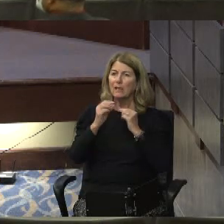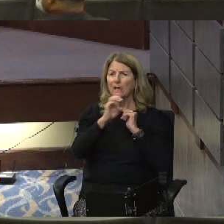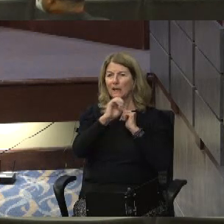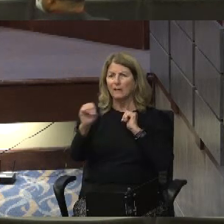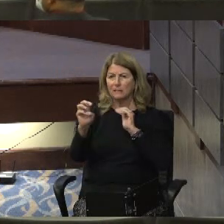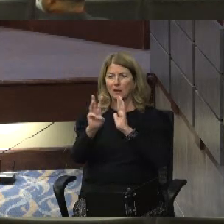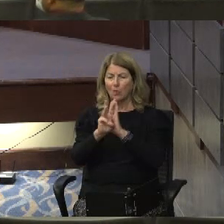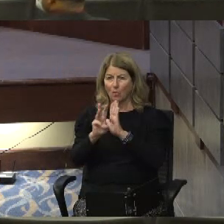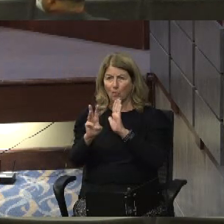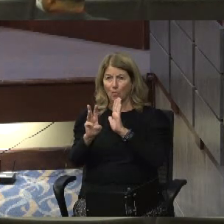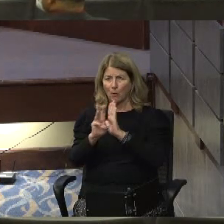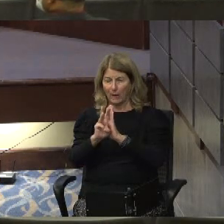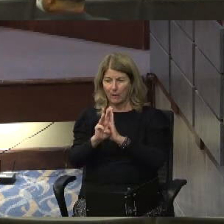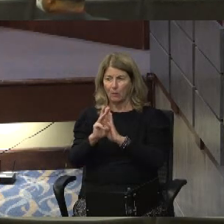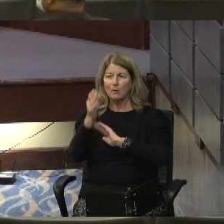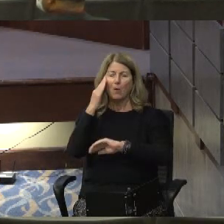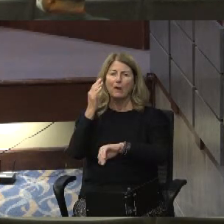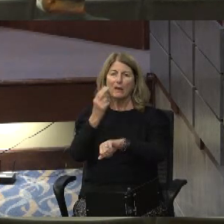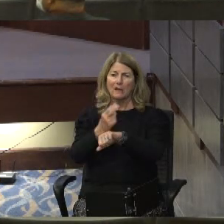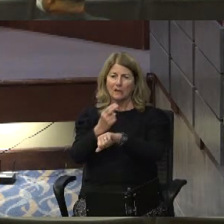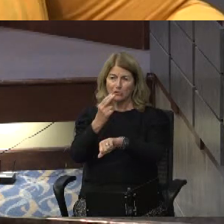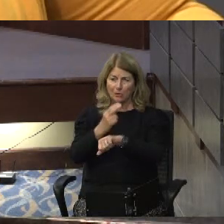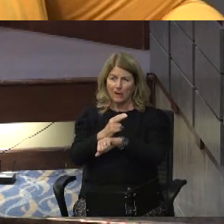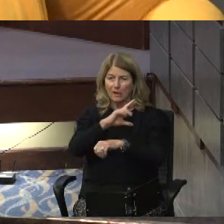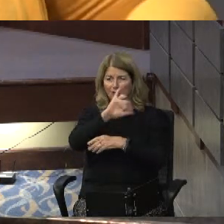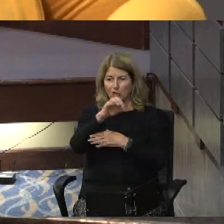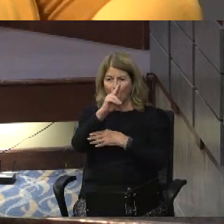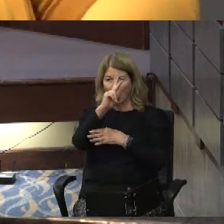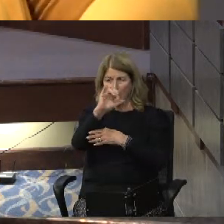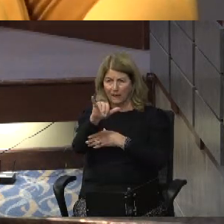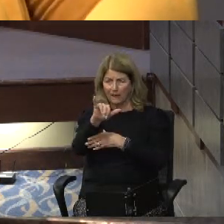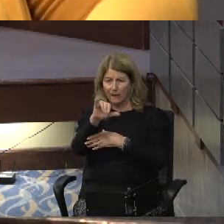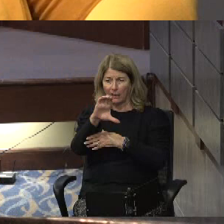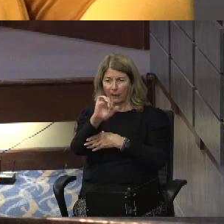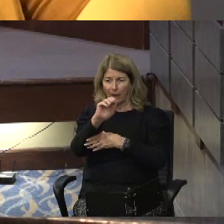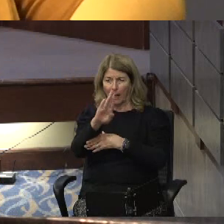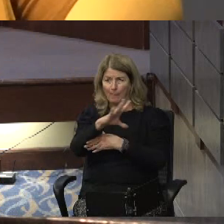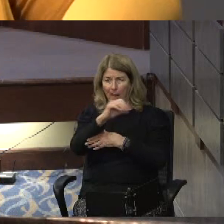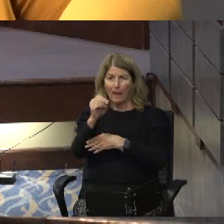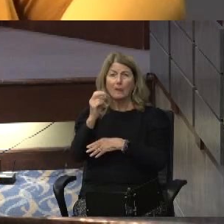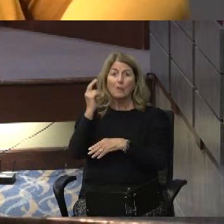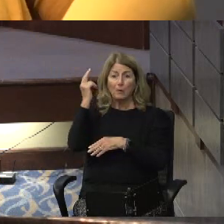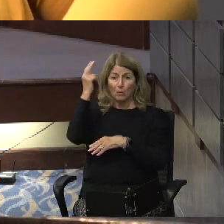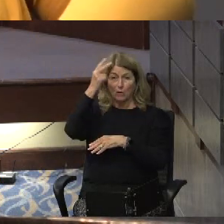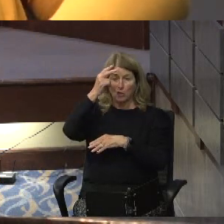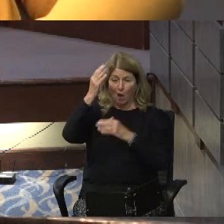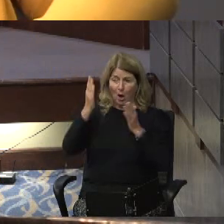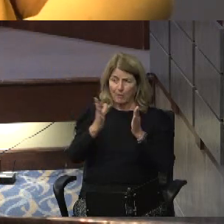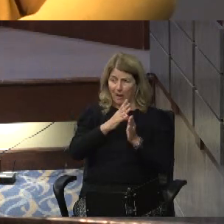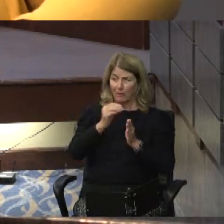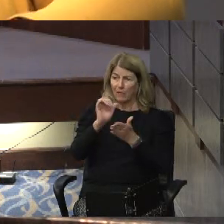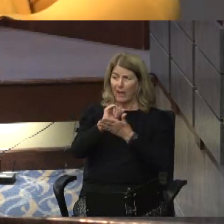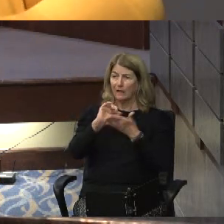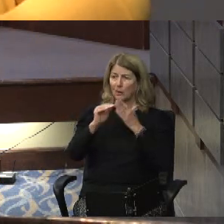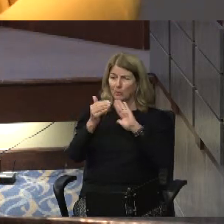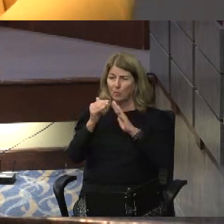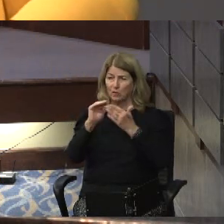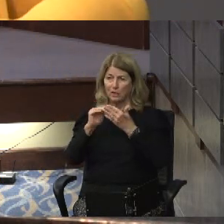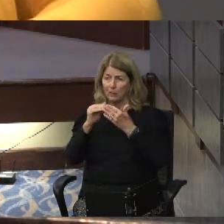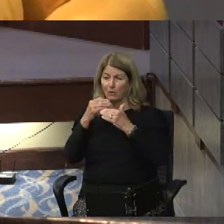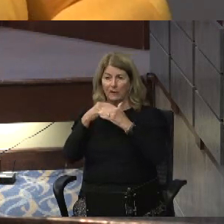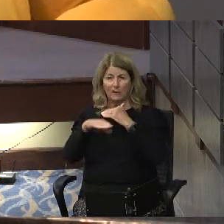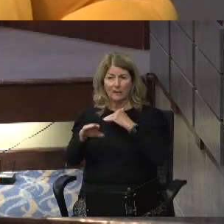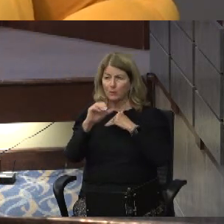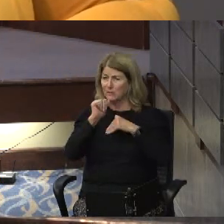Folks know history, Jockey Club and beauty shops were the country club and black community when that was not allowed to be a